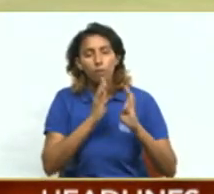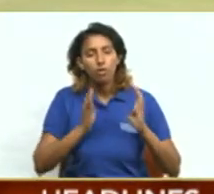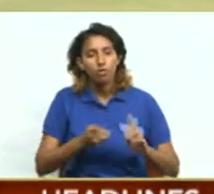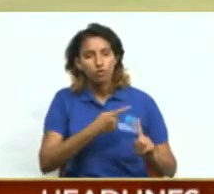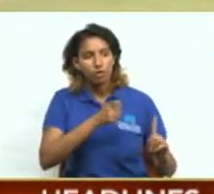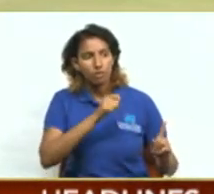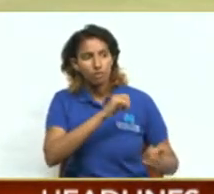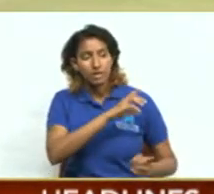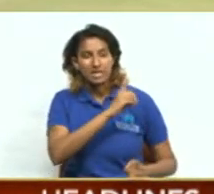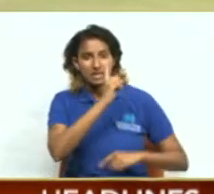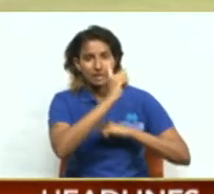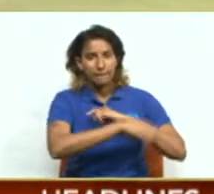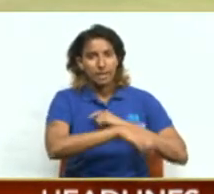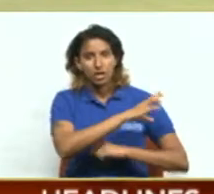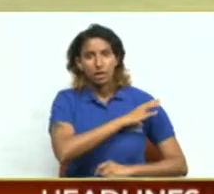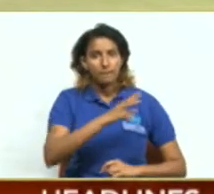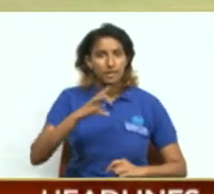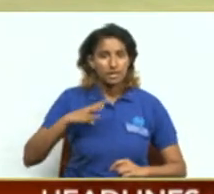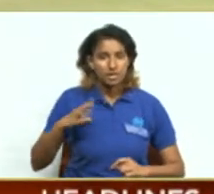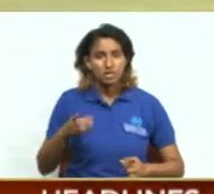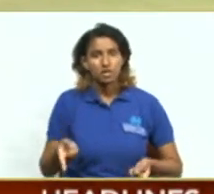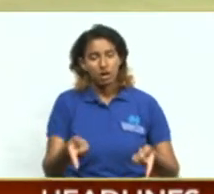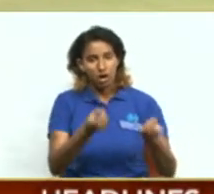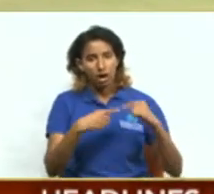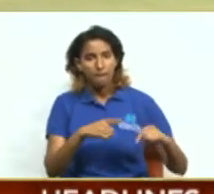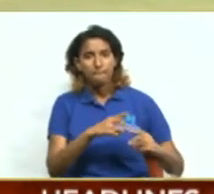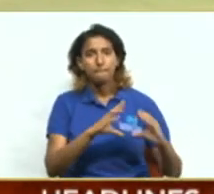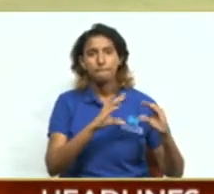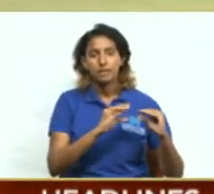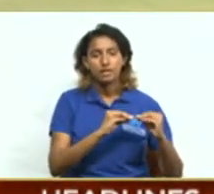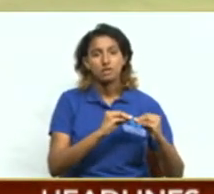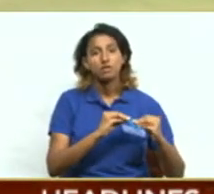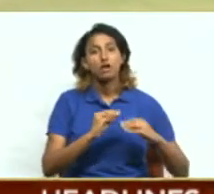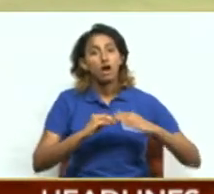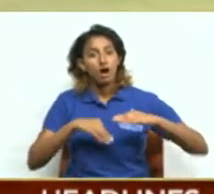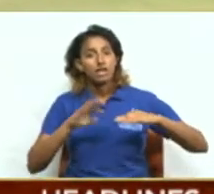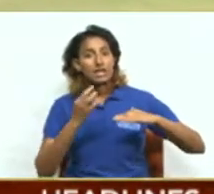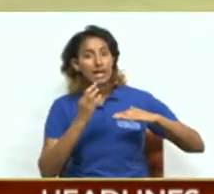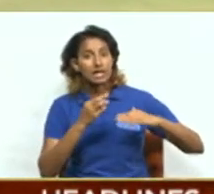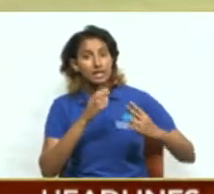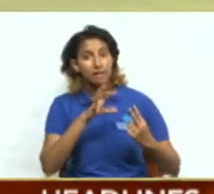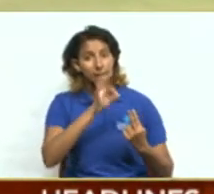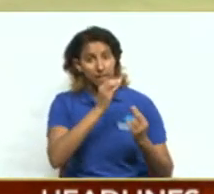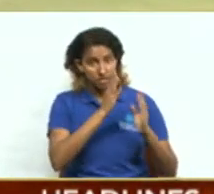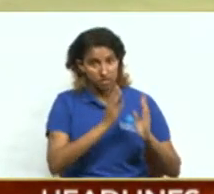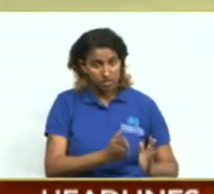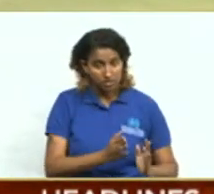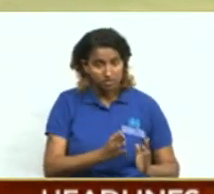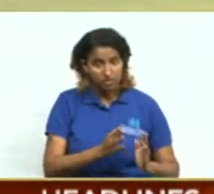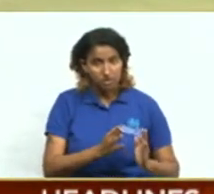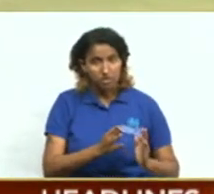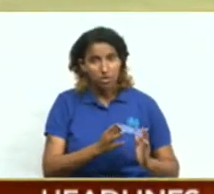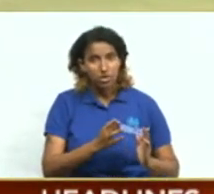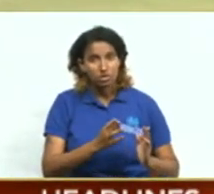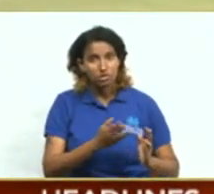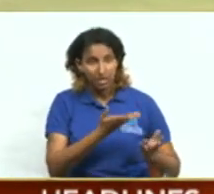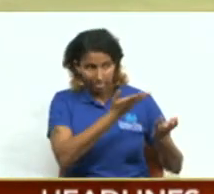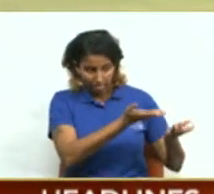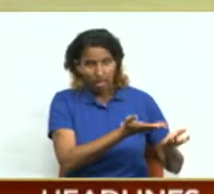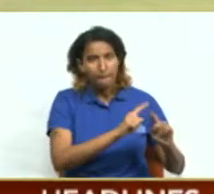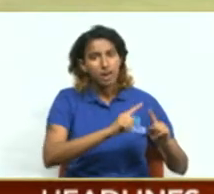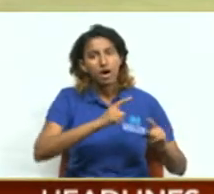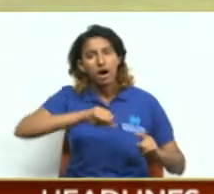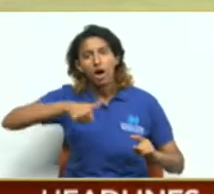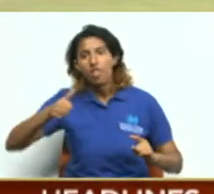that meeting. And beside the under-19 selectors, the rest of the people in that meeting, they were handpicked by